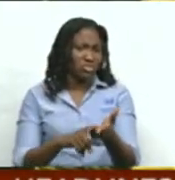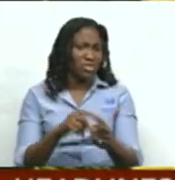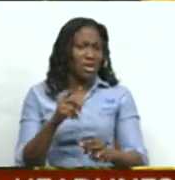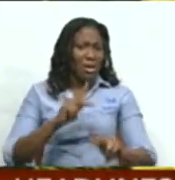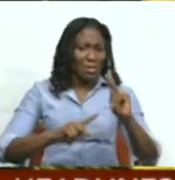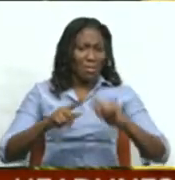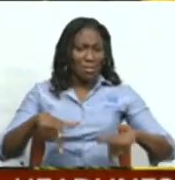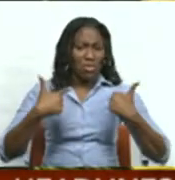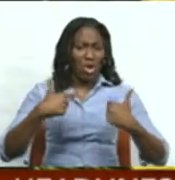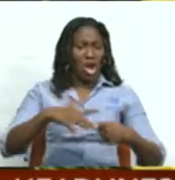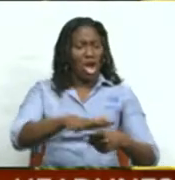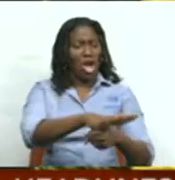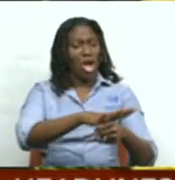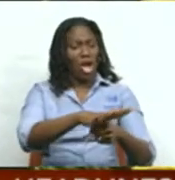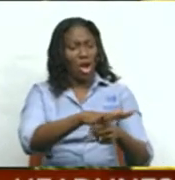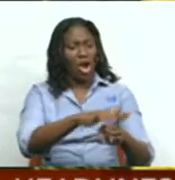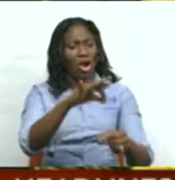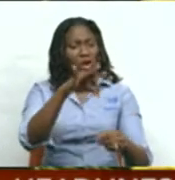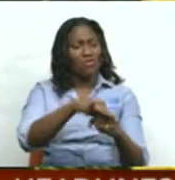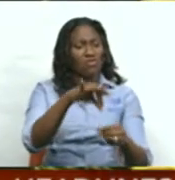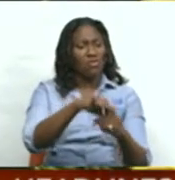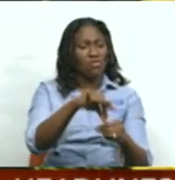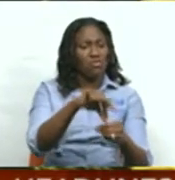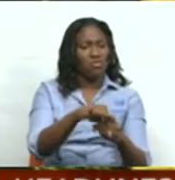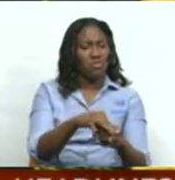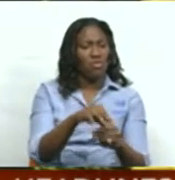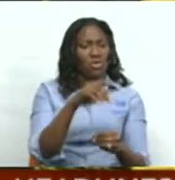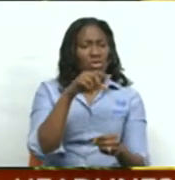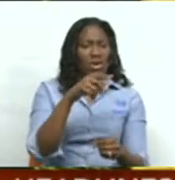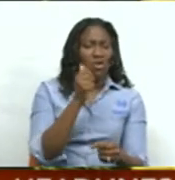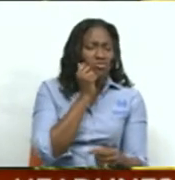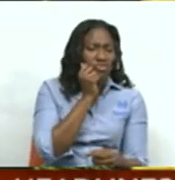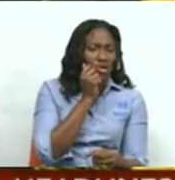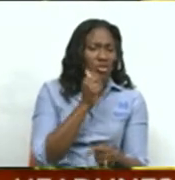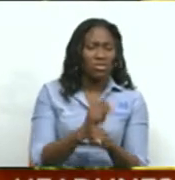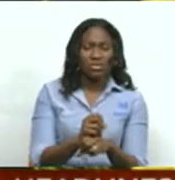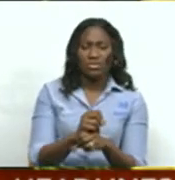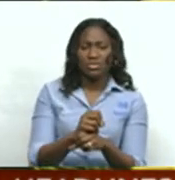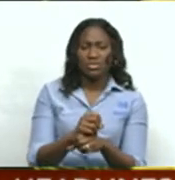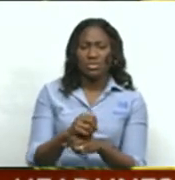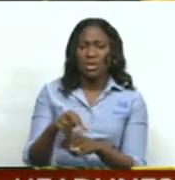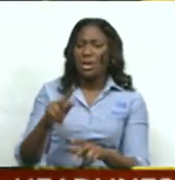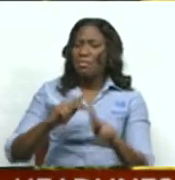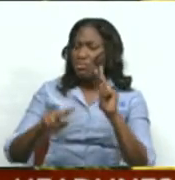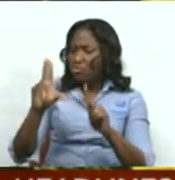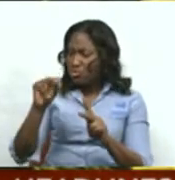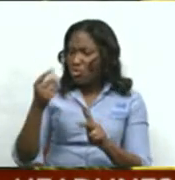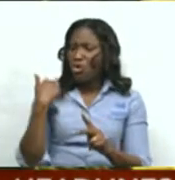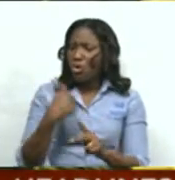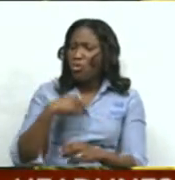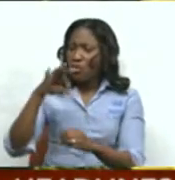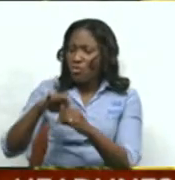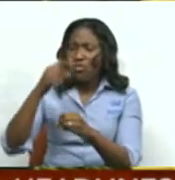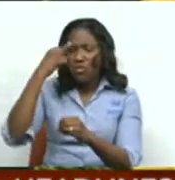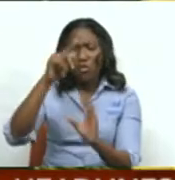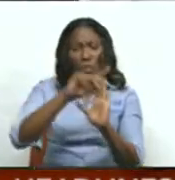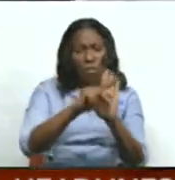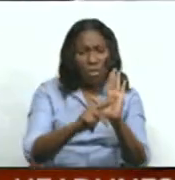you go to vote, you're voting for the UNC because you're voting for race, you're voting for policies and you're voting for